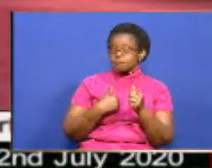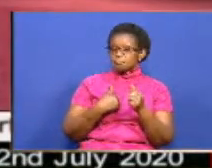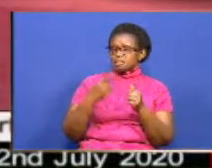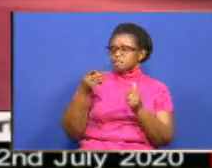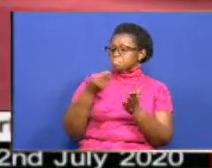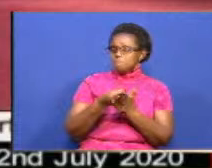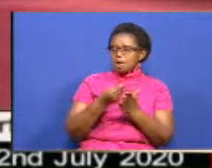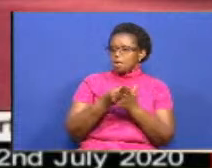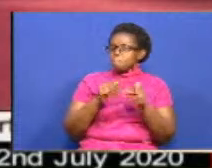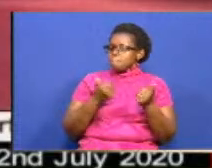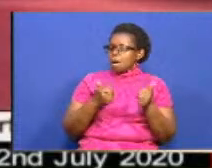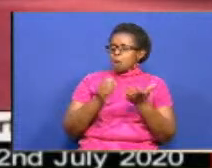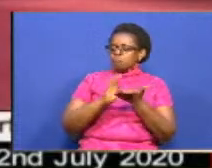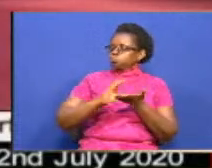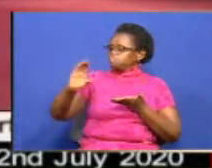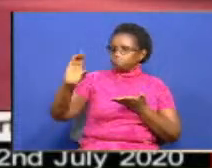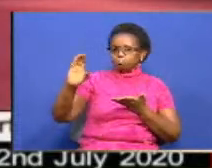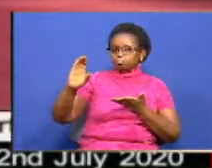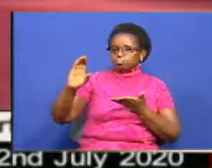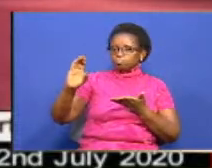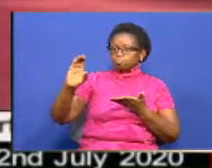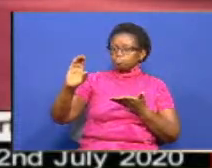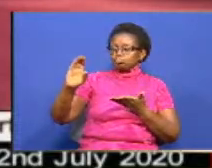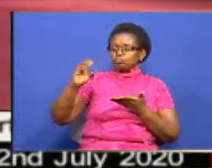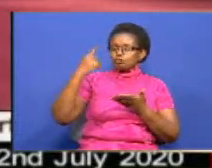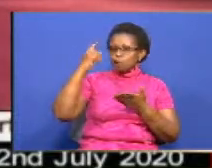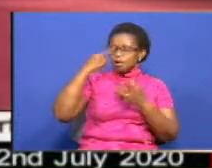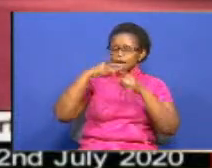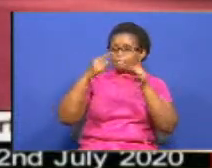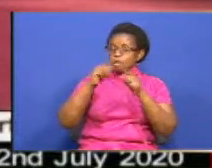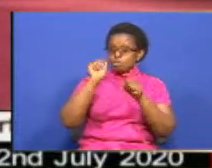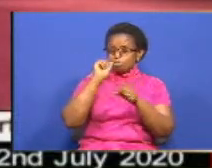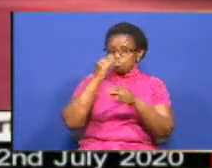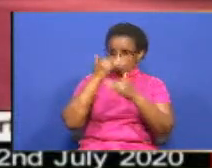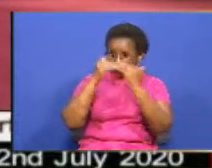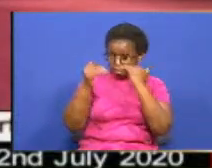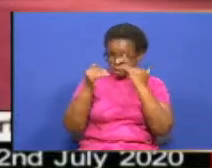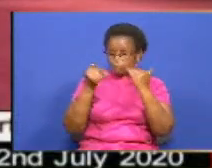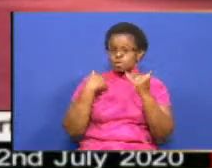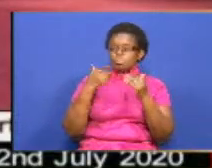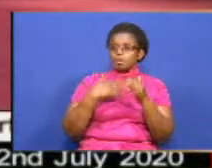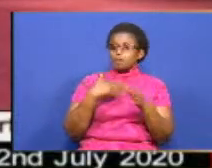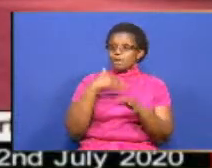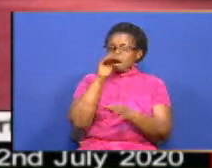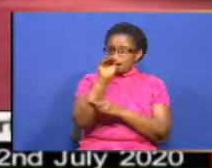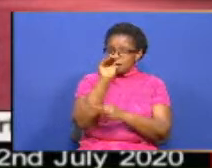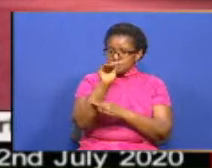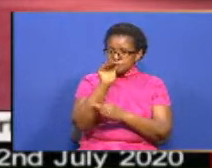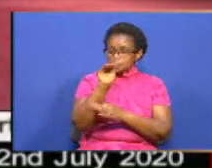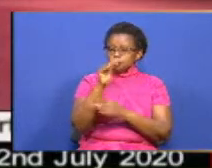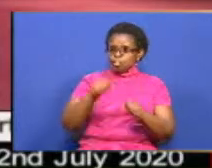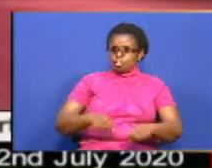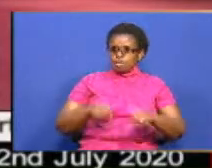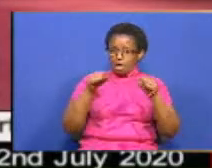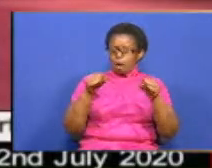has not been released to various universities. And therefore, I want to call upon the